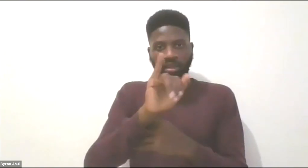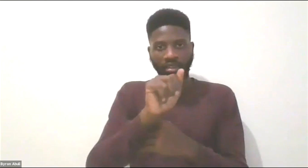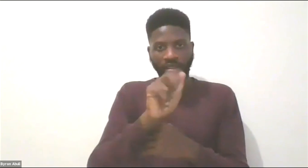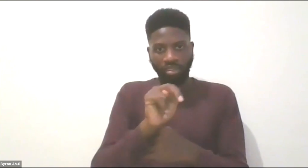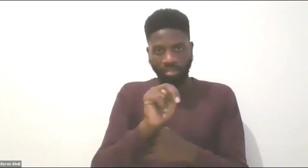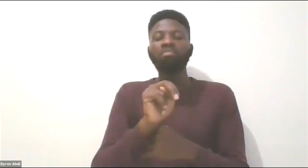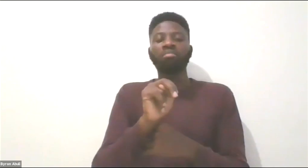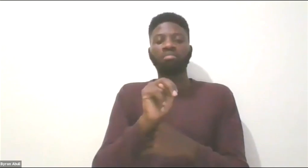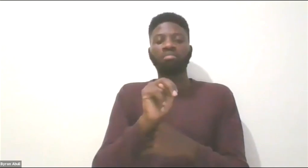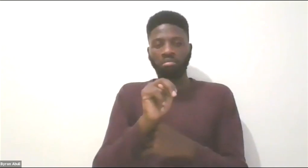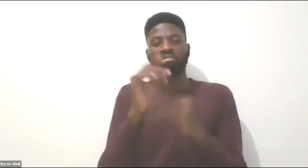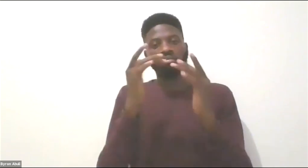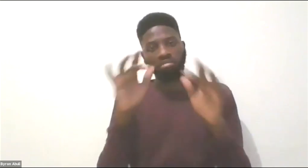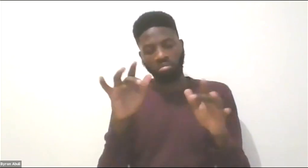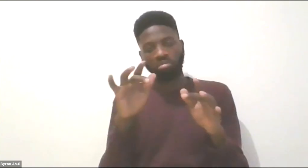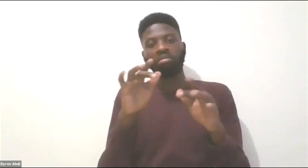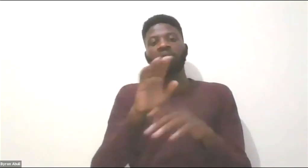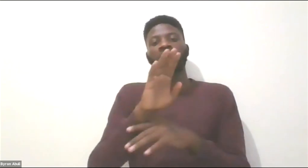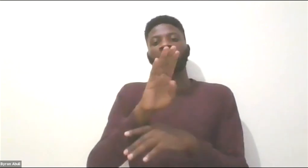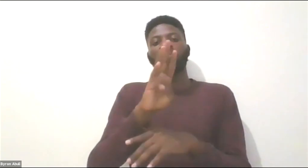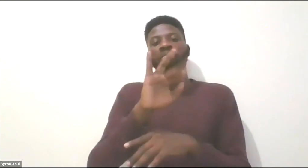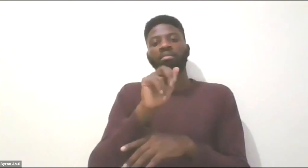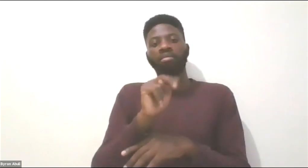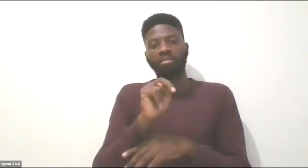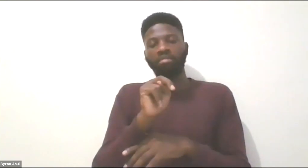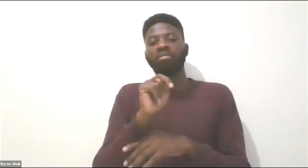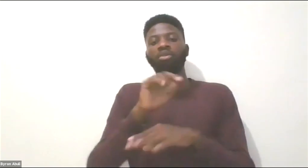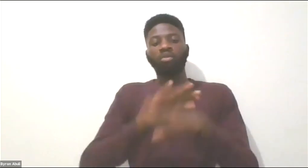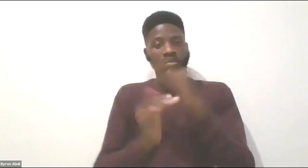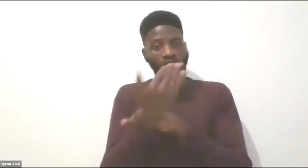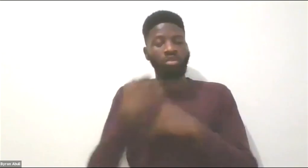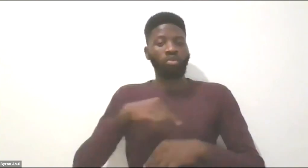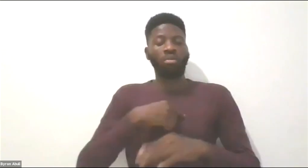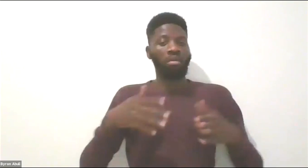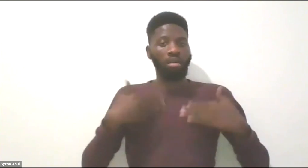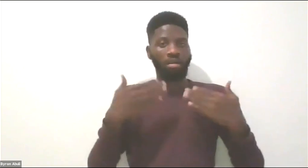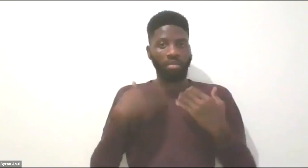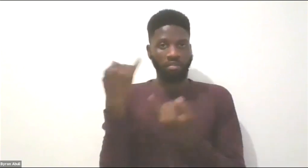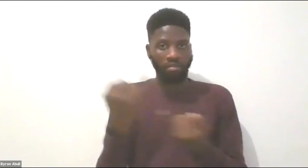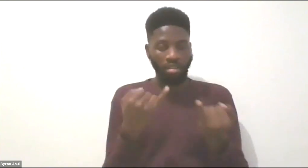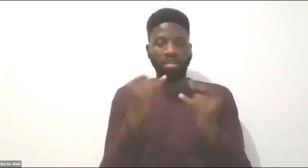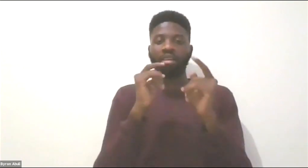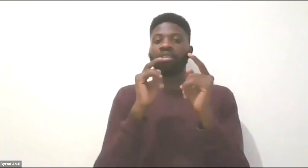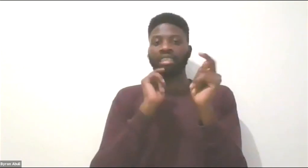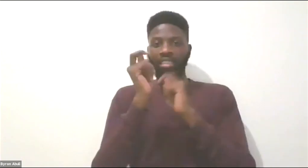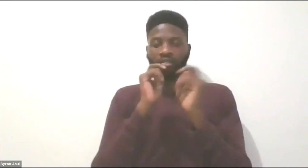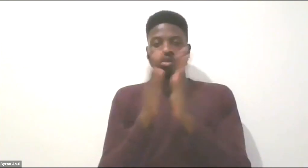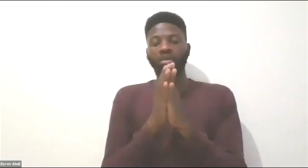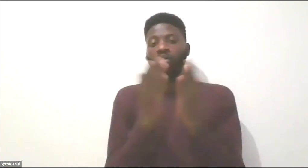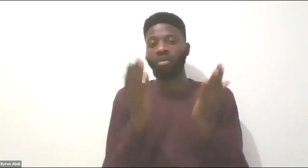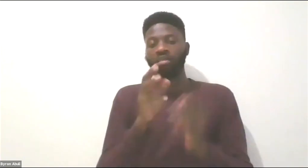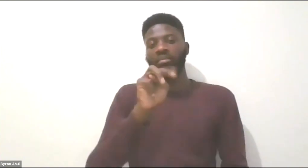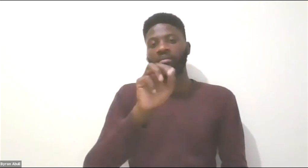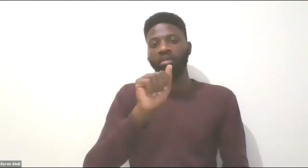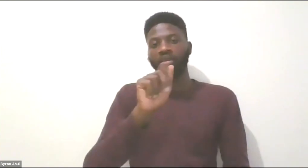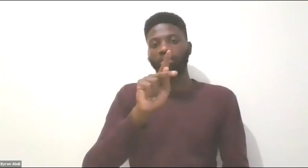Brian, good morning. We are pleased to invite you for an interview with Makutano that is